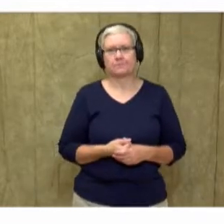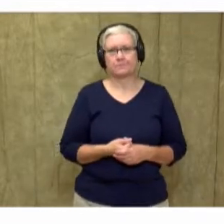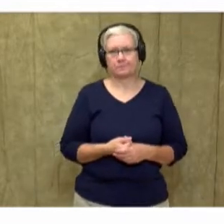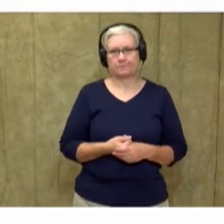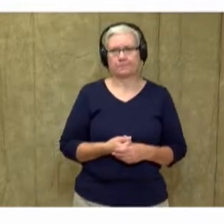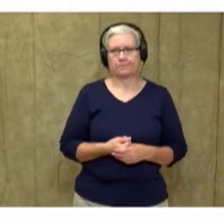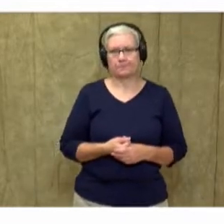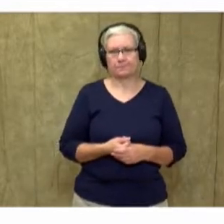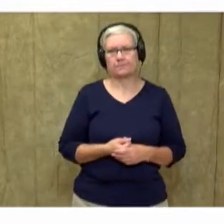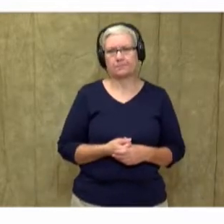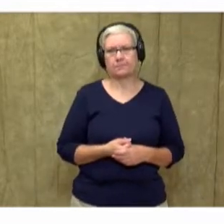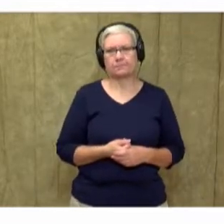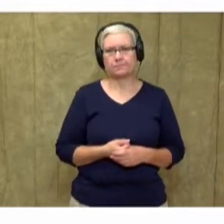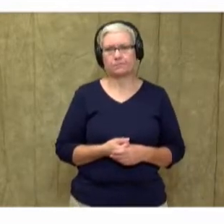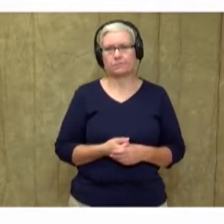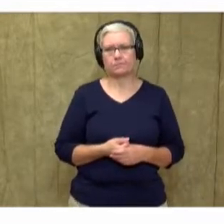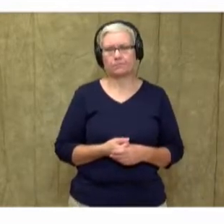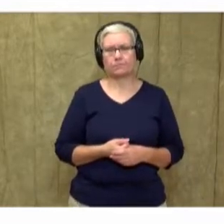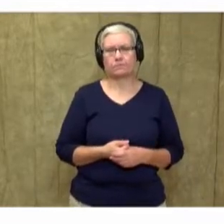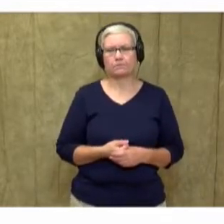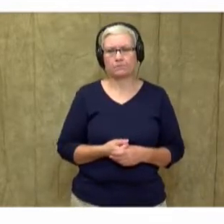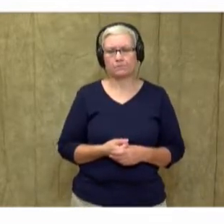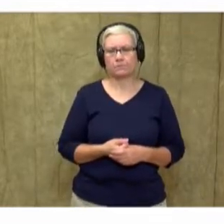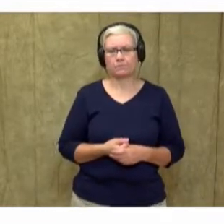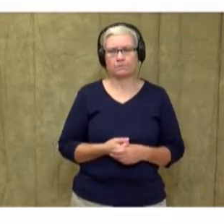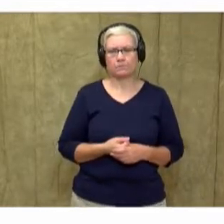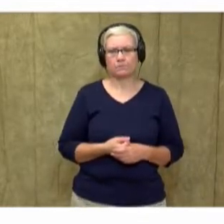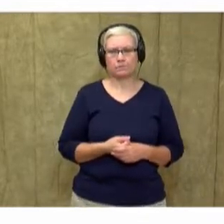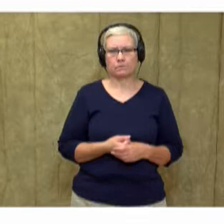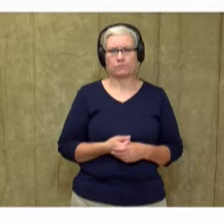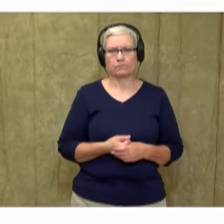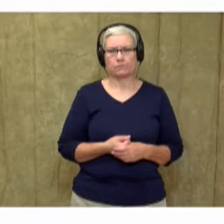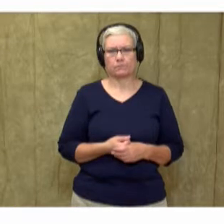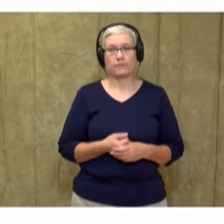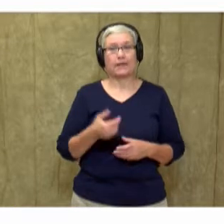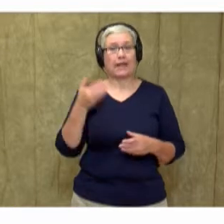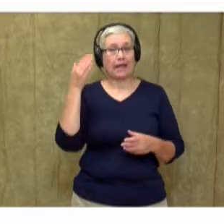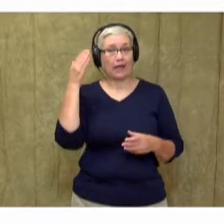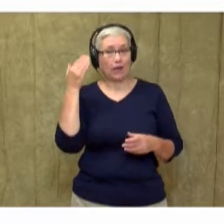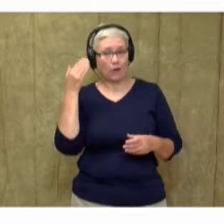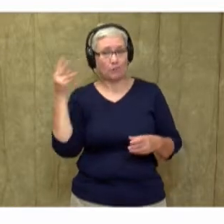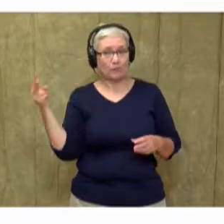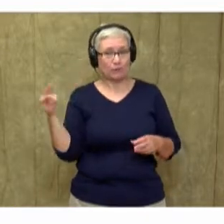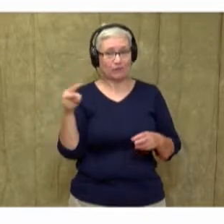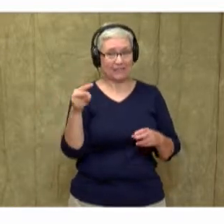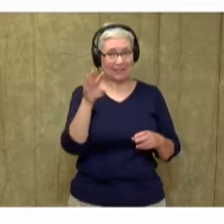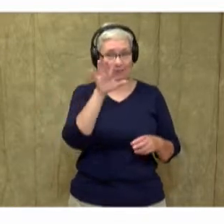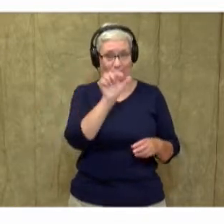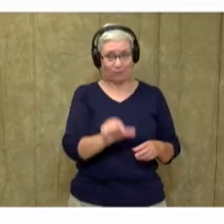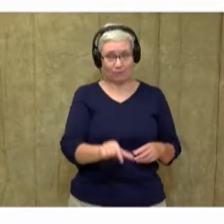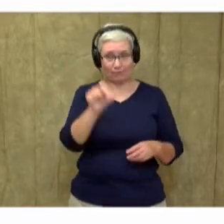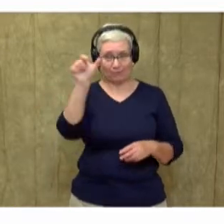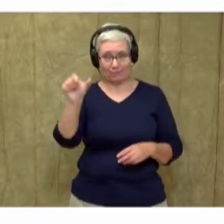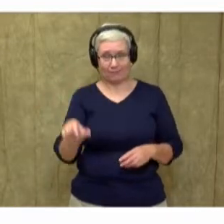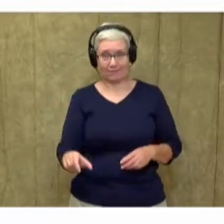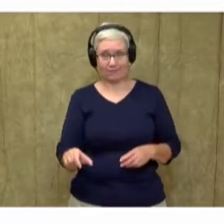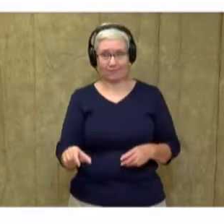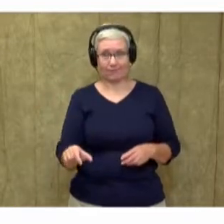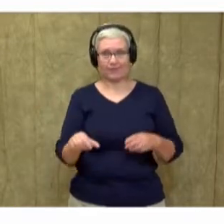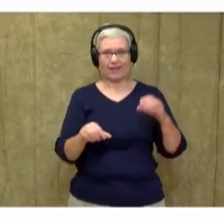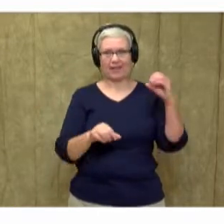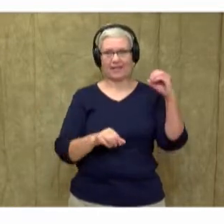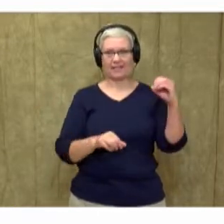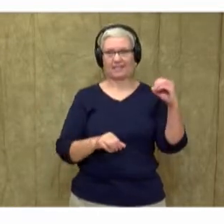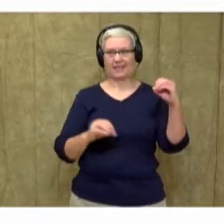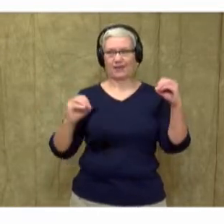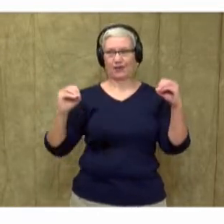take a look at that. But I'm hoping for those of you that are looking at the table that you notice this 0 here